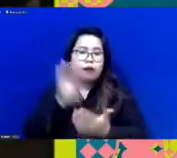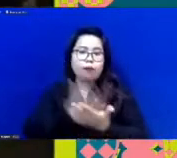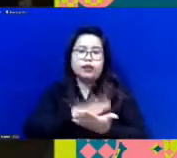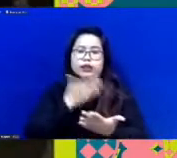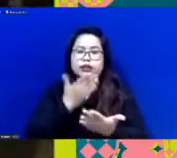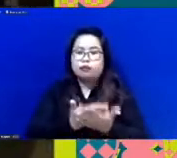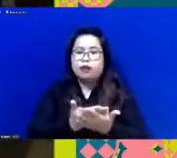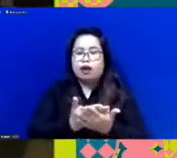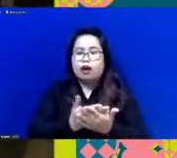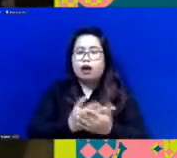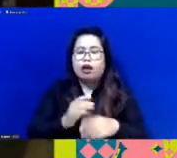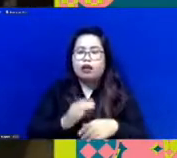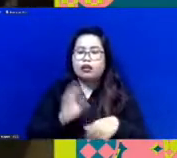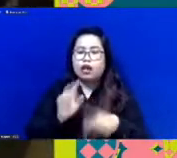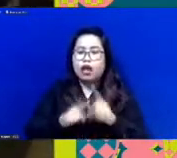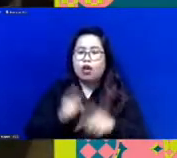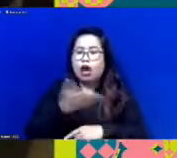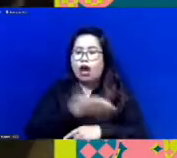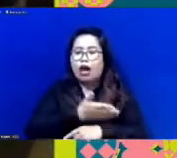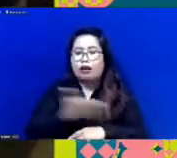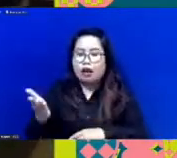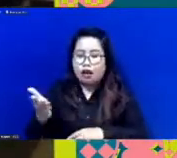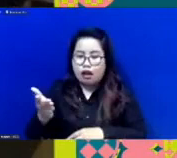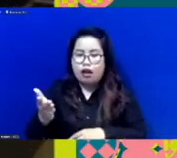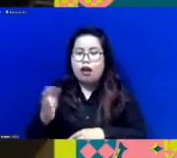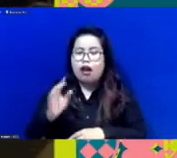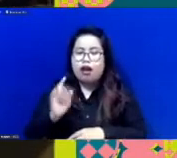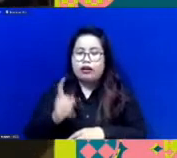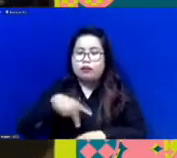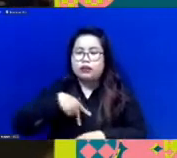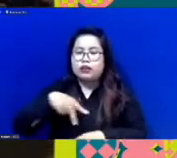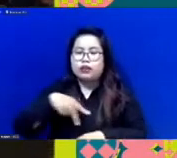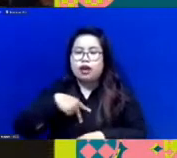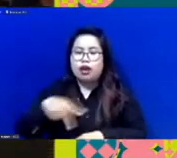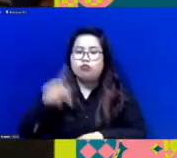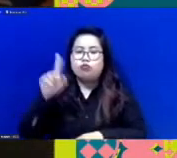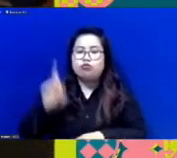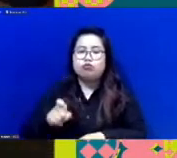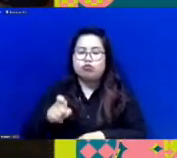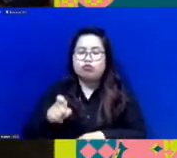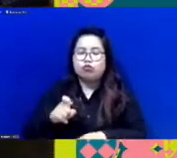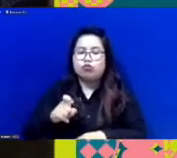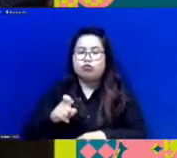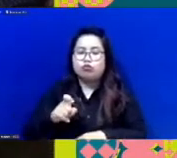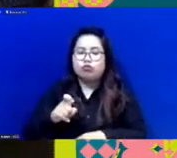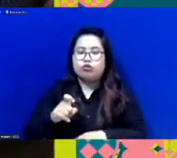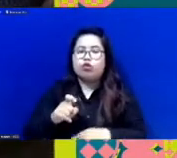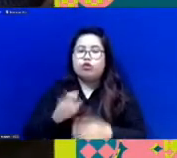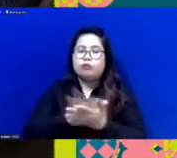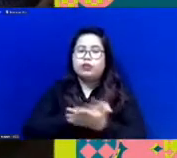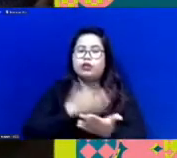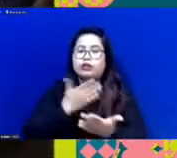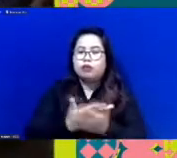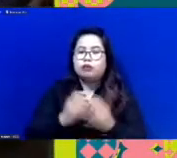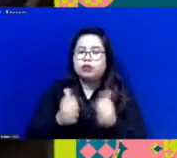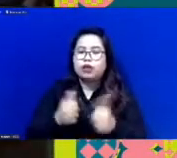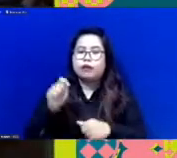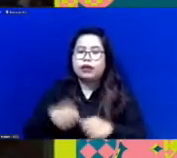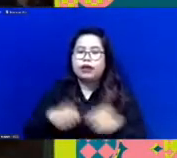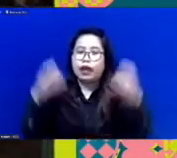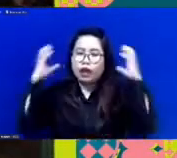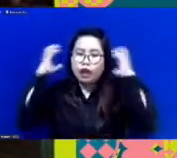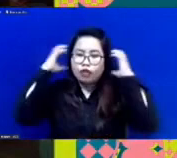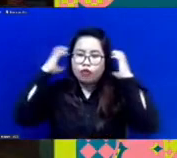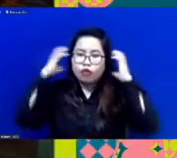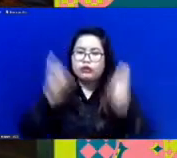the audience who need the interpretation service, you have to use your own headphones. Yes. And connect to the link in the